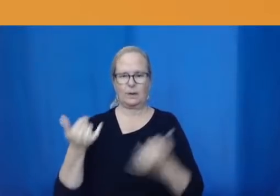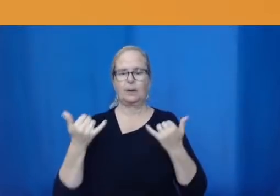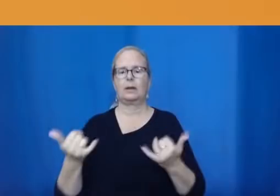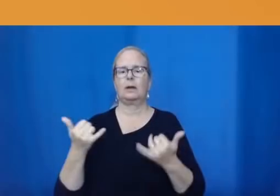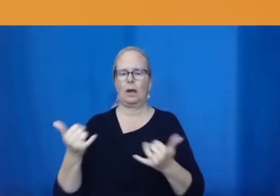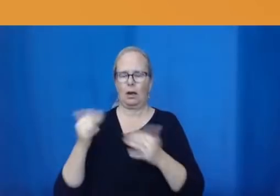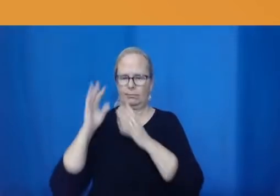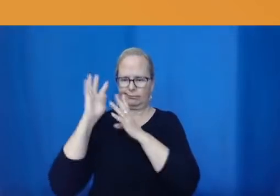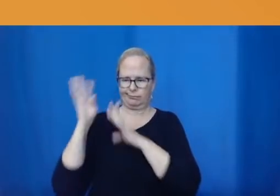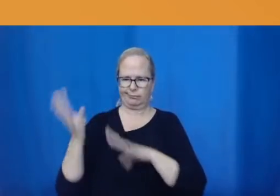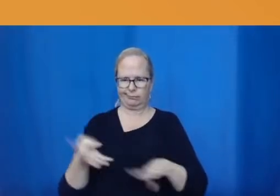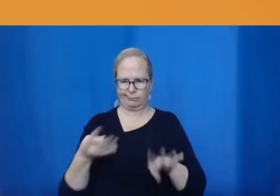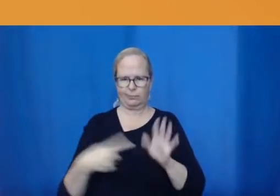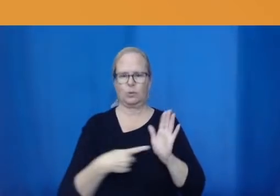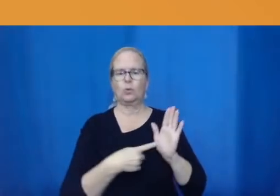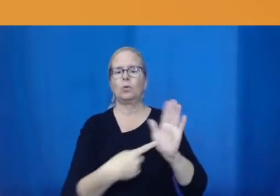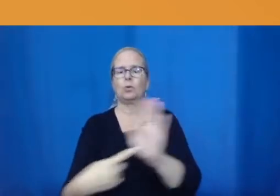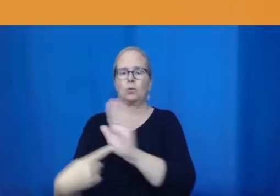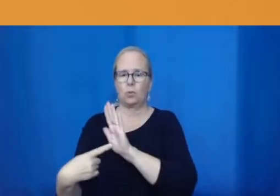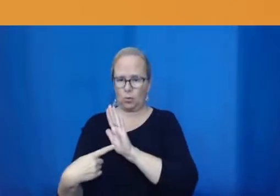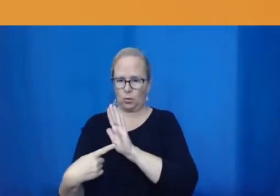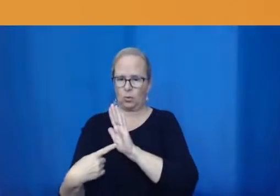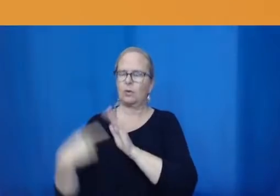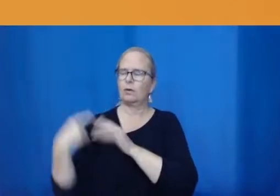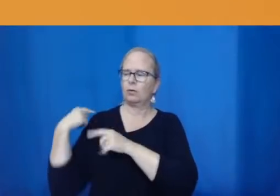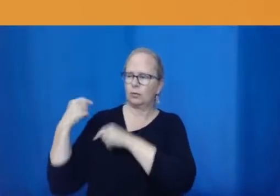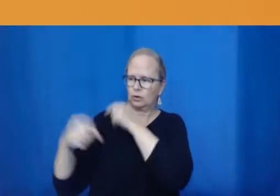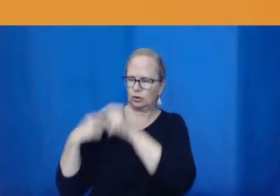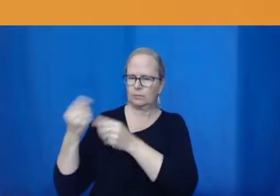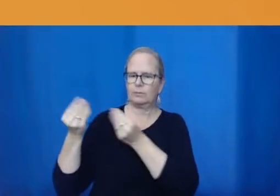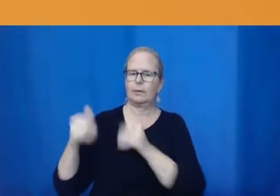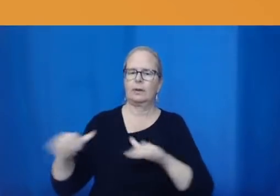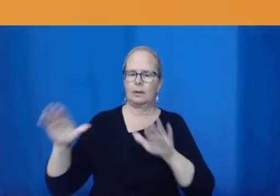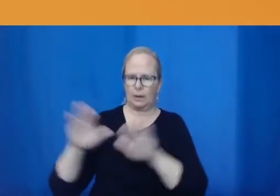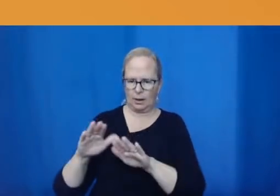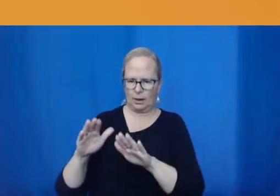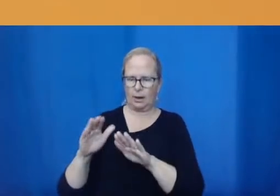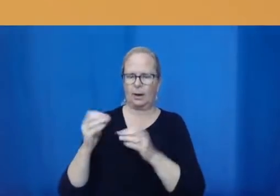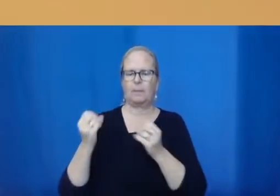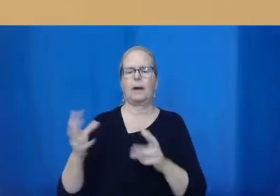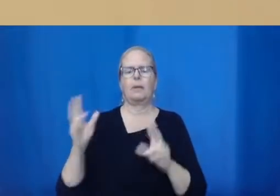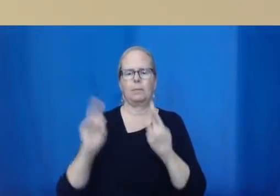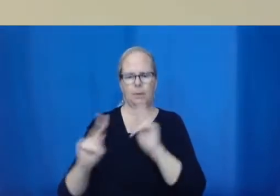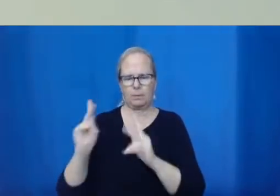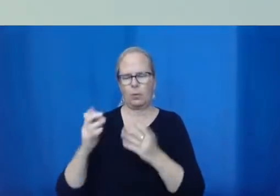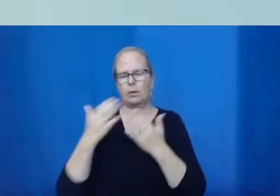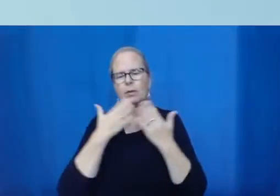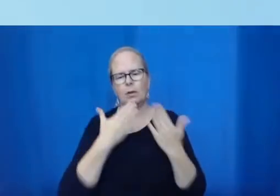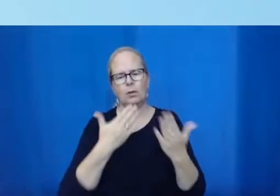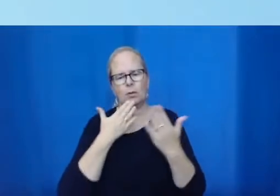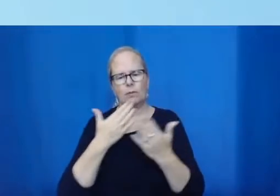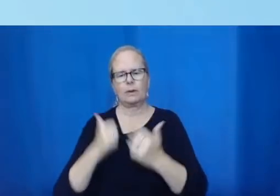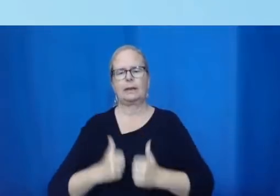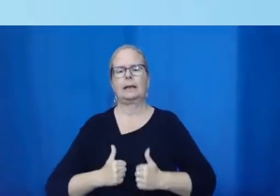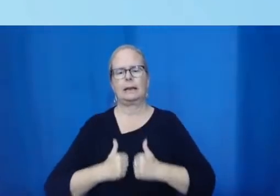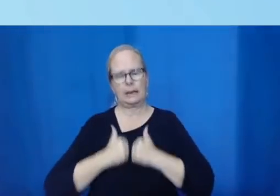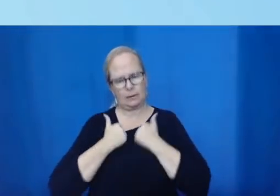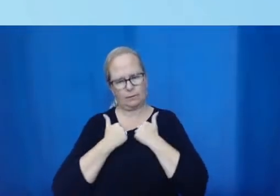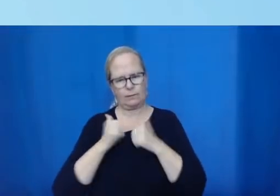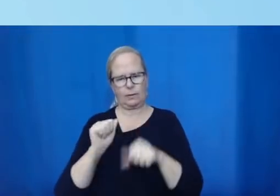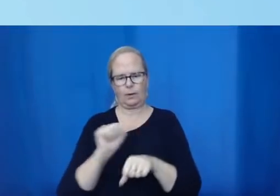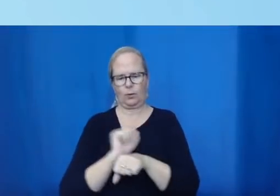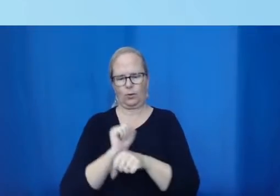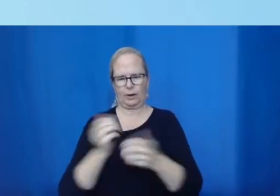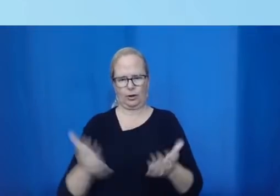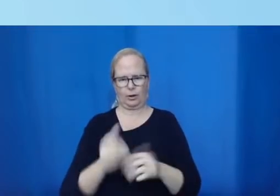and ancestral territory of 48 different First Nations and the unceded homeland of the Métis Nation. Today's conversation is being